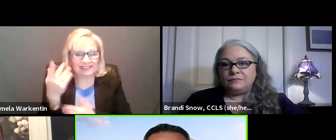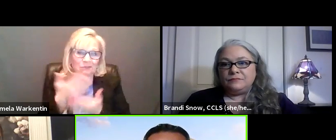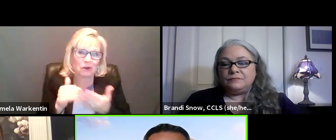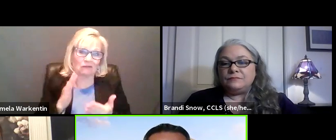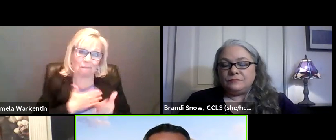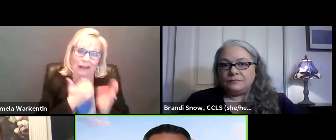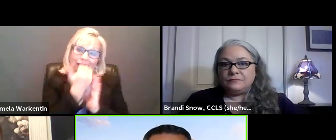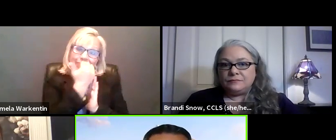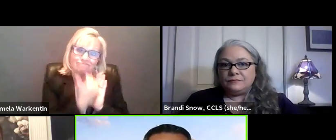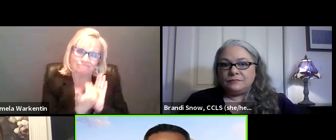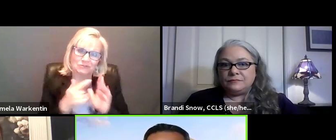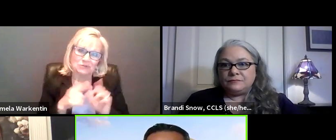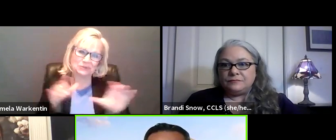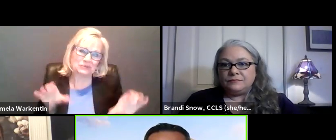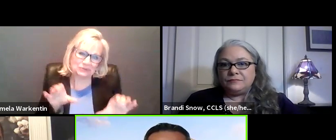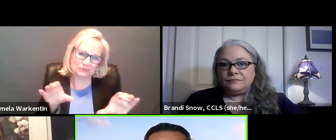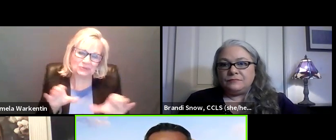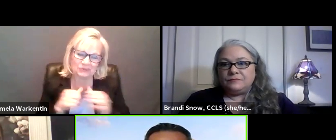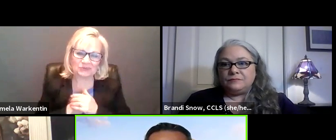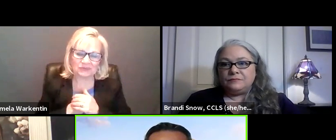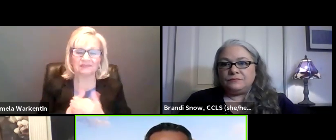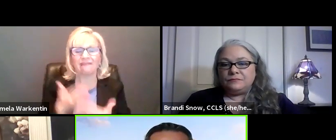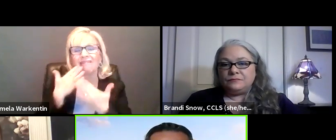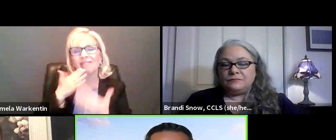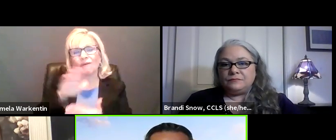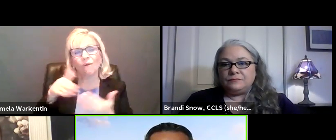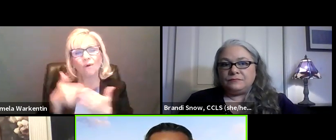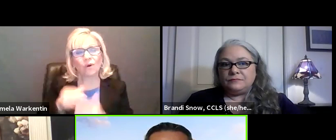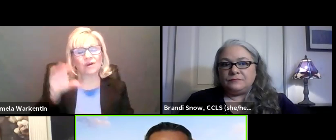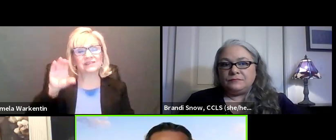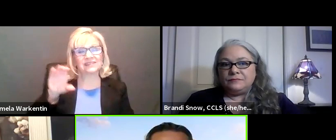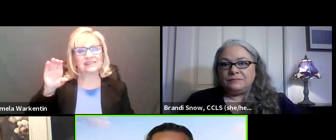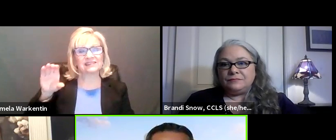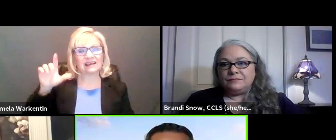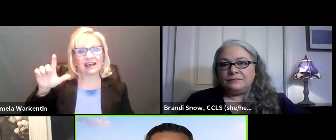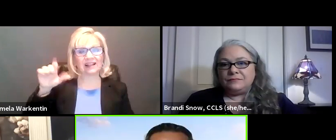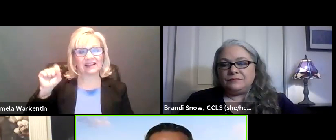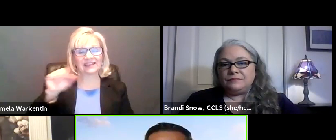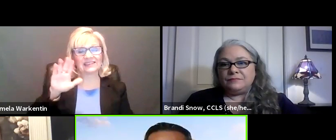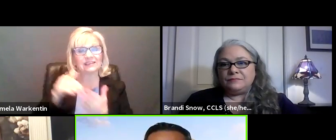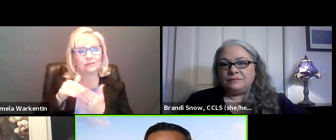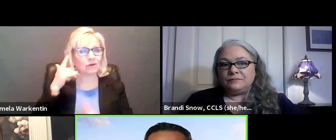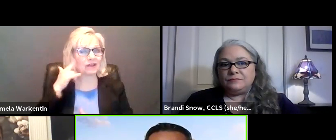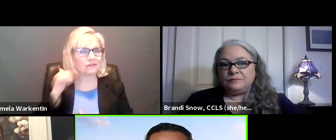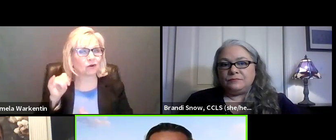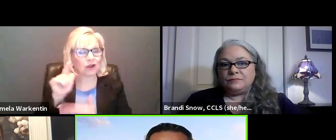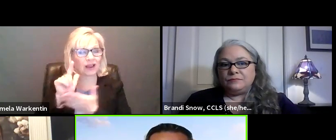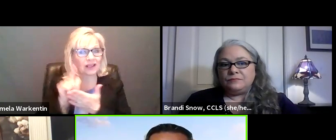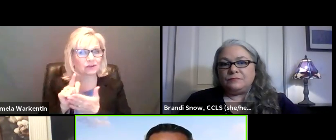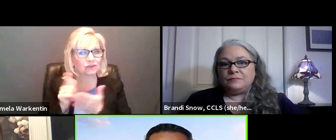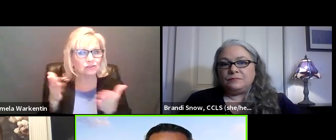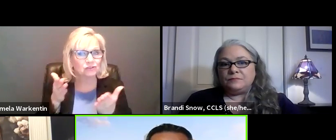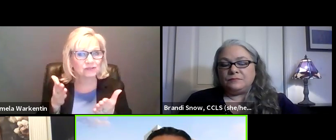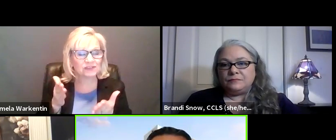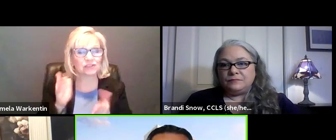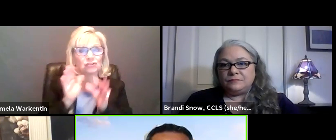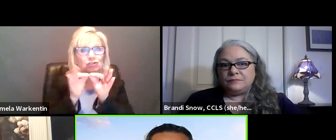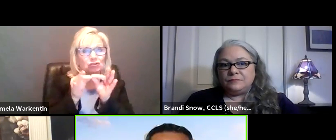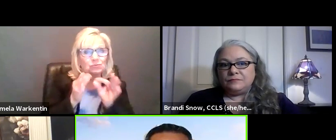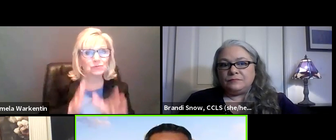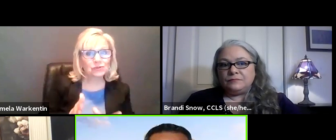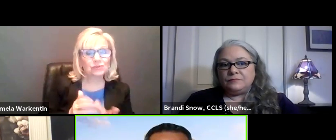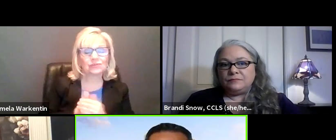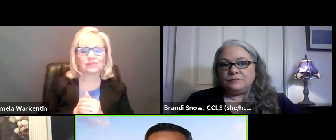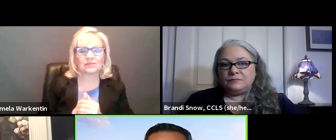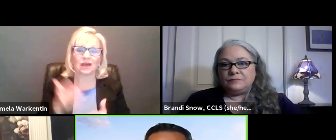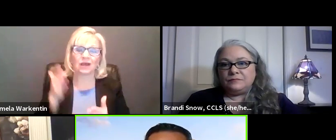just want to thank everyone, CCLS, Central California Legal Services, our interpreters for joining us this evening. I know